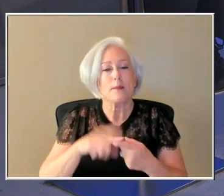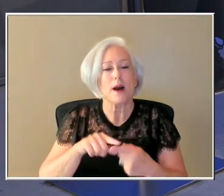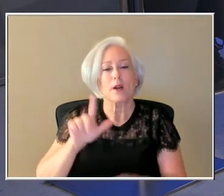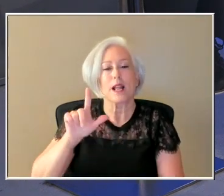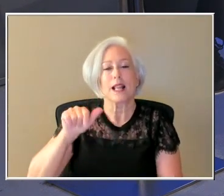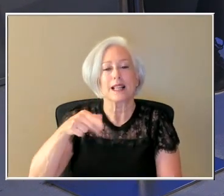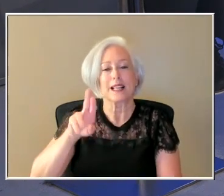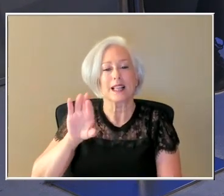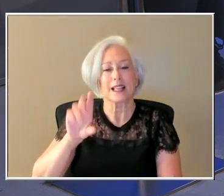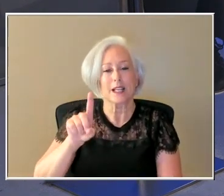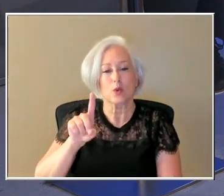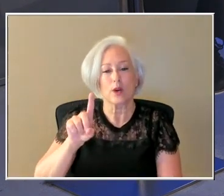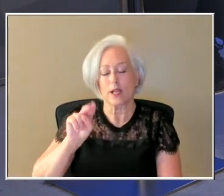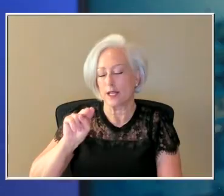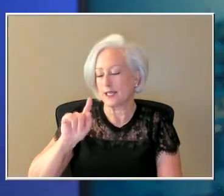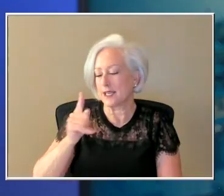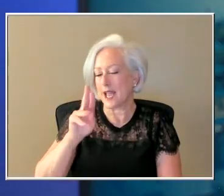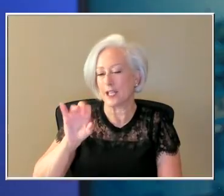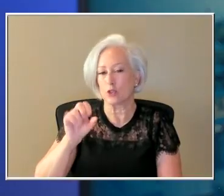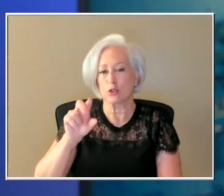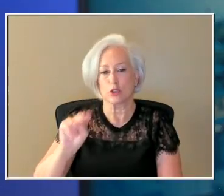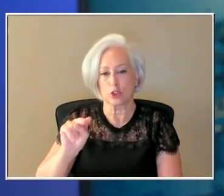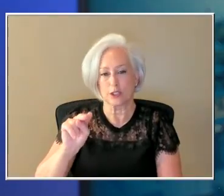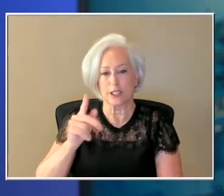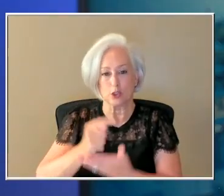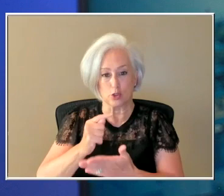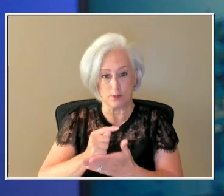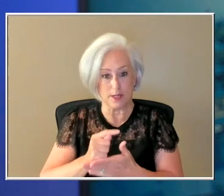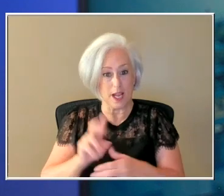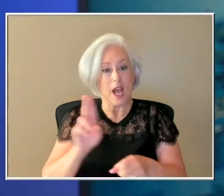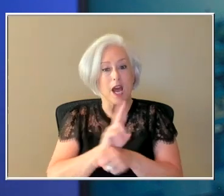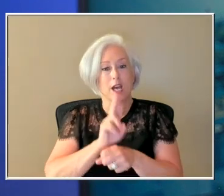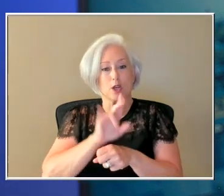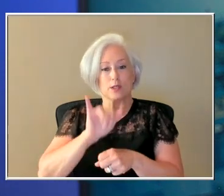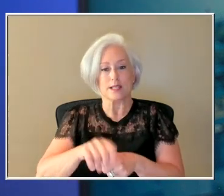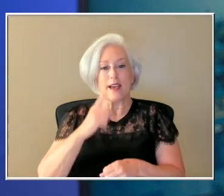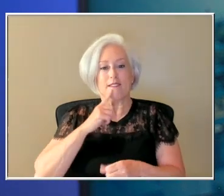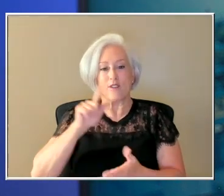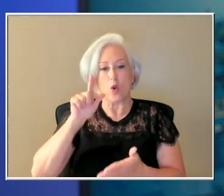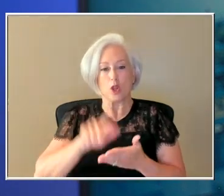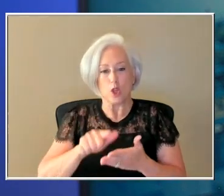I use liquid nitrogen for low-grade chondrosarcomas.